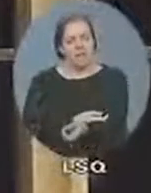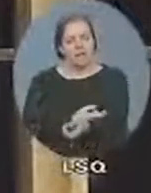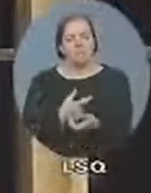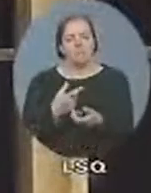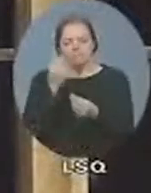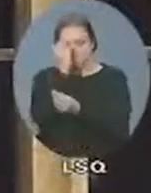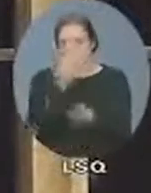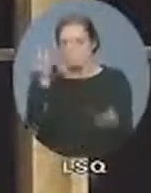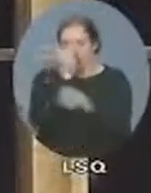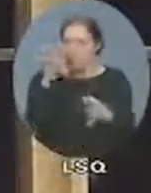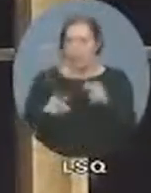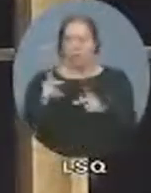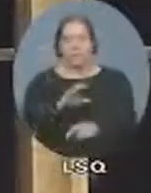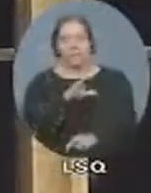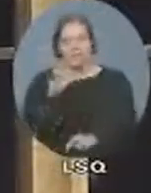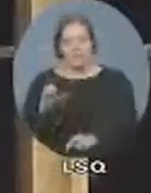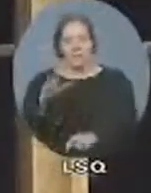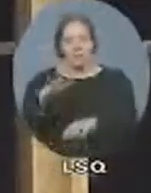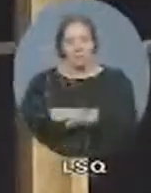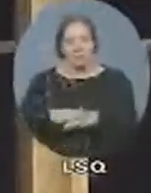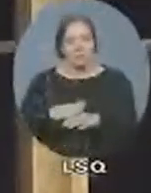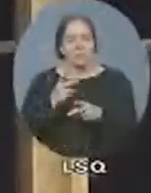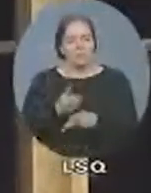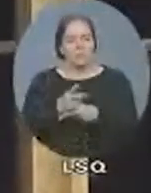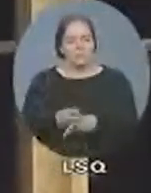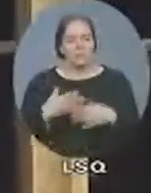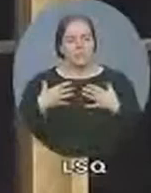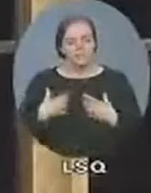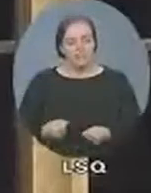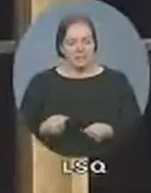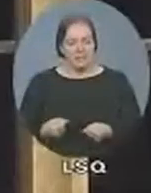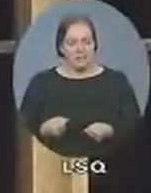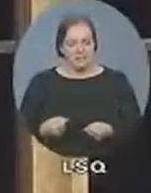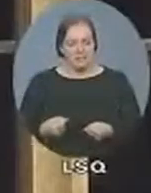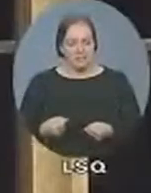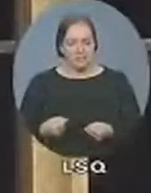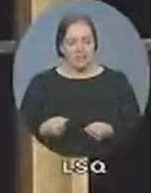their health care rights. So to ask the Minister of Health, does he agree that the health care system in Canada